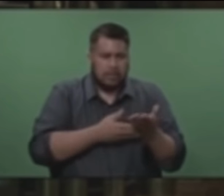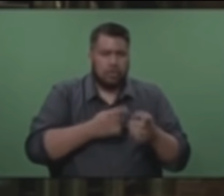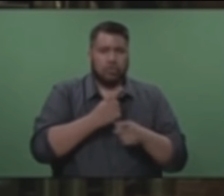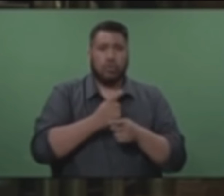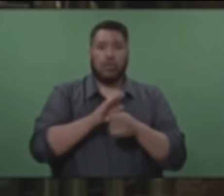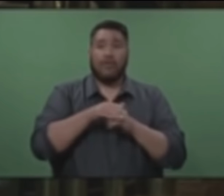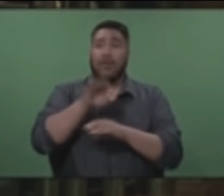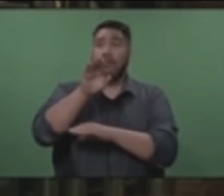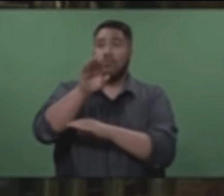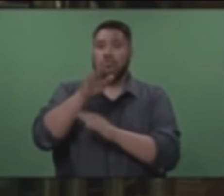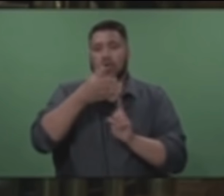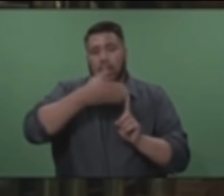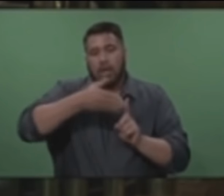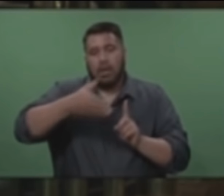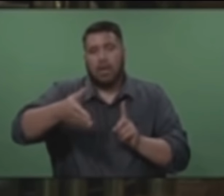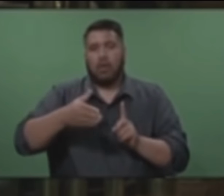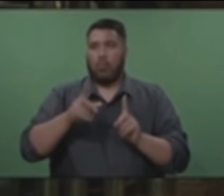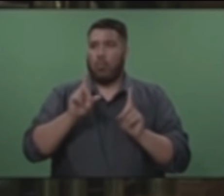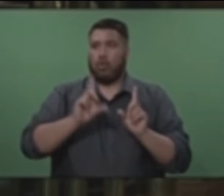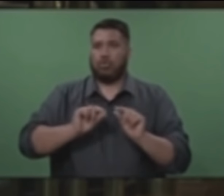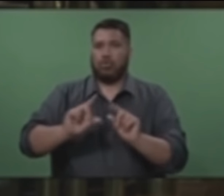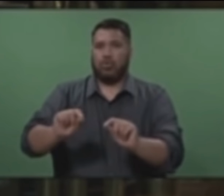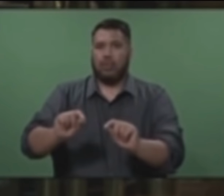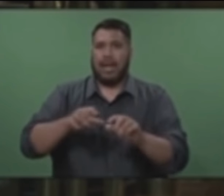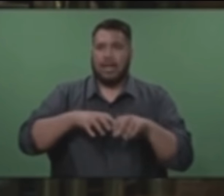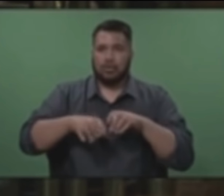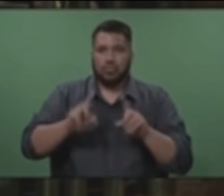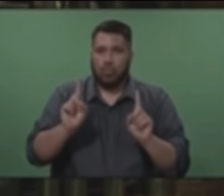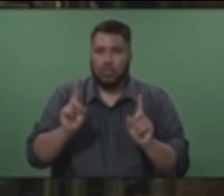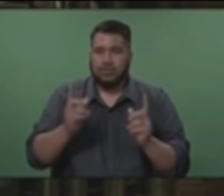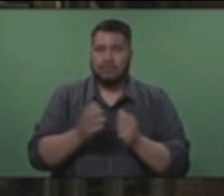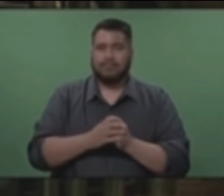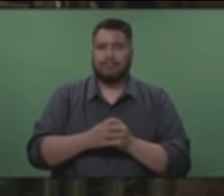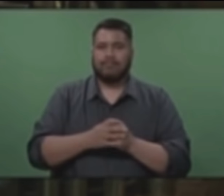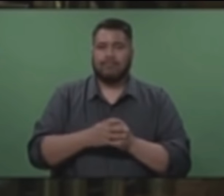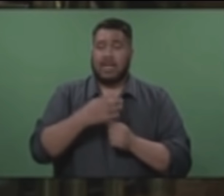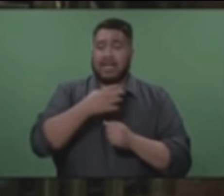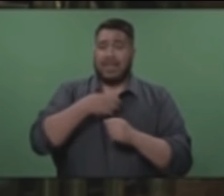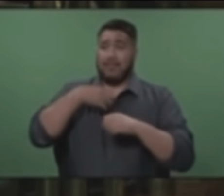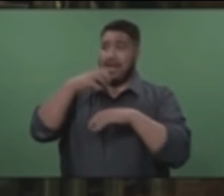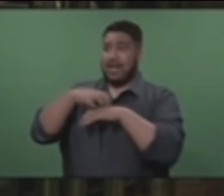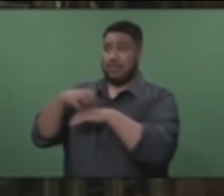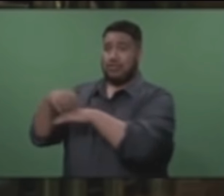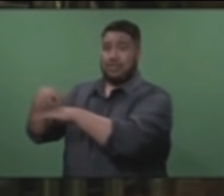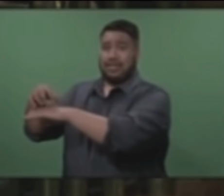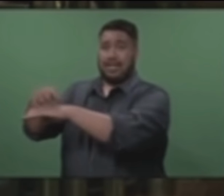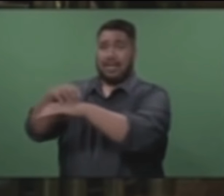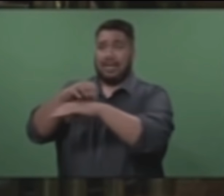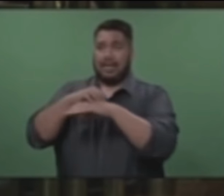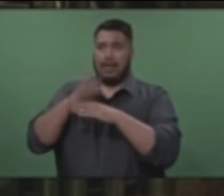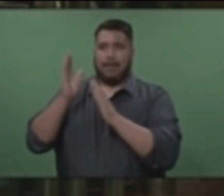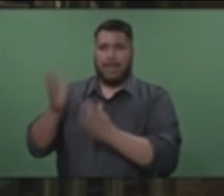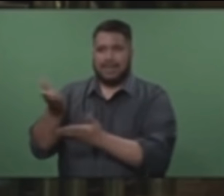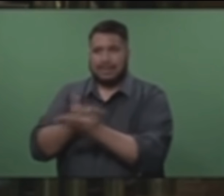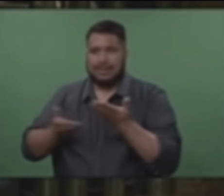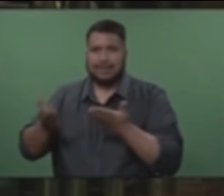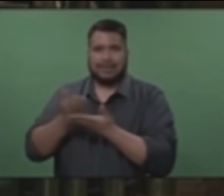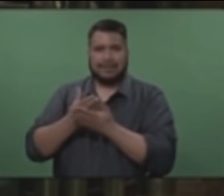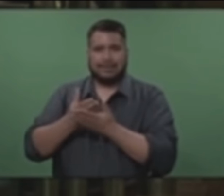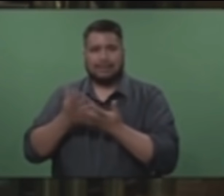again. Given it involves the performance of government agencies, I cannot see how the issue arising could